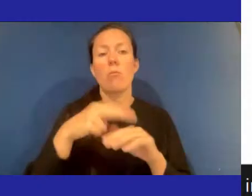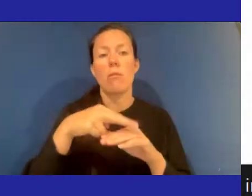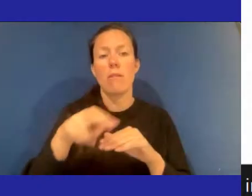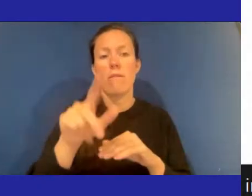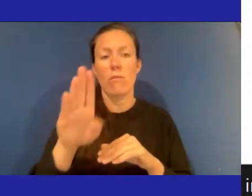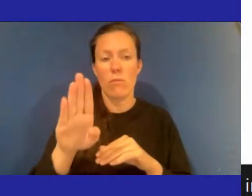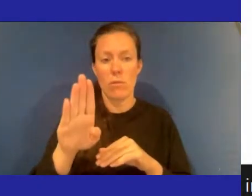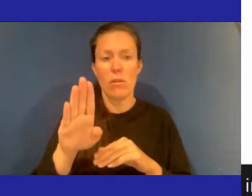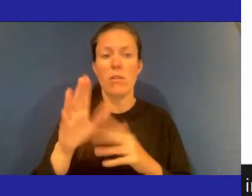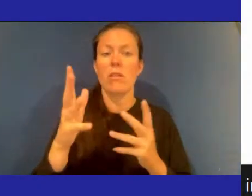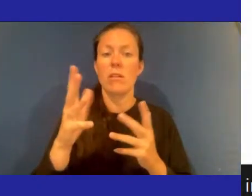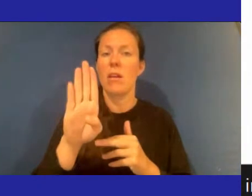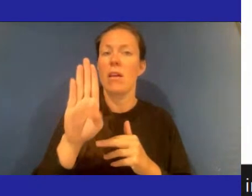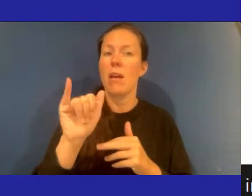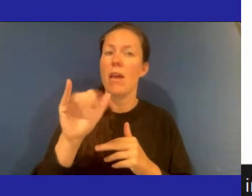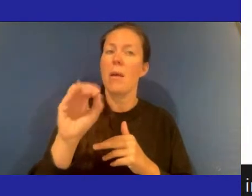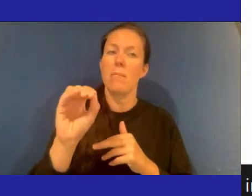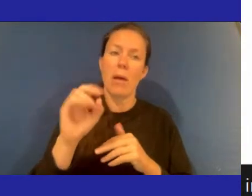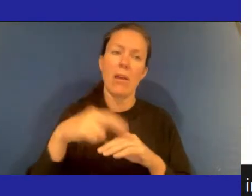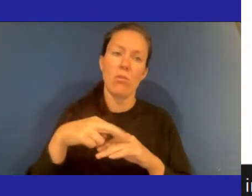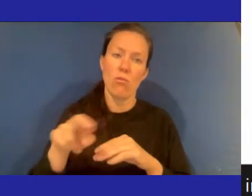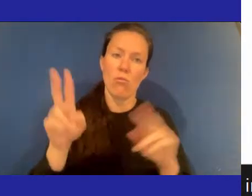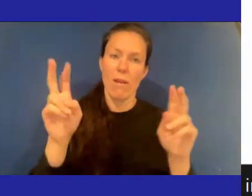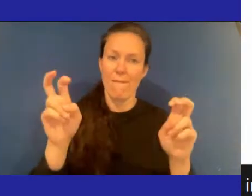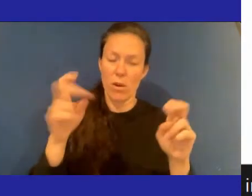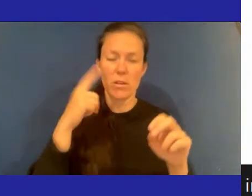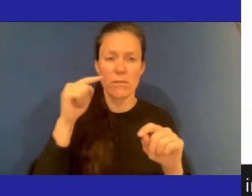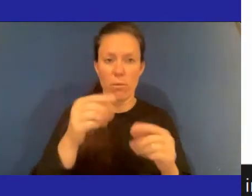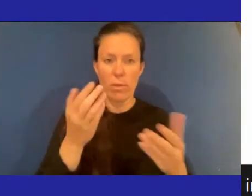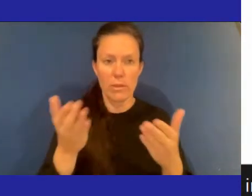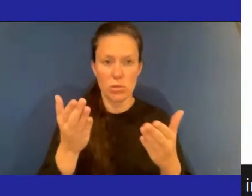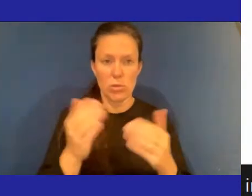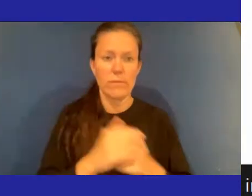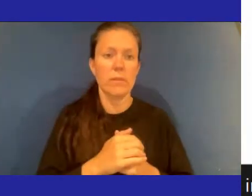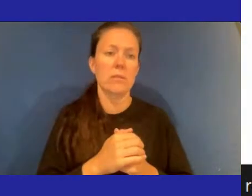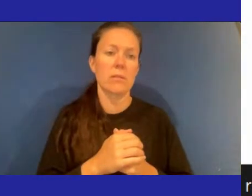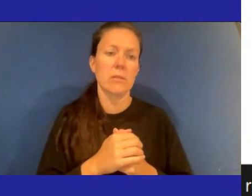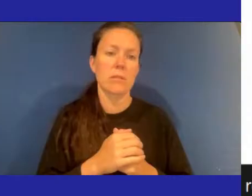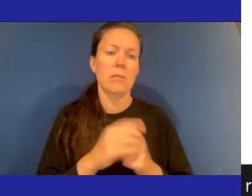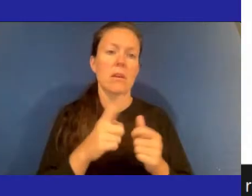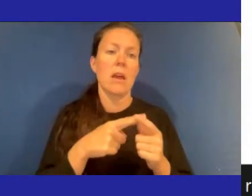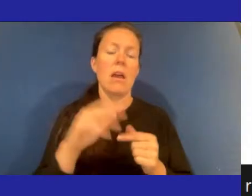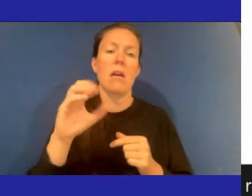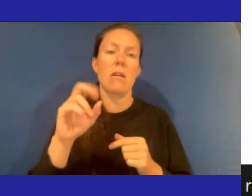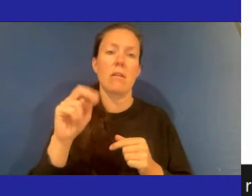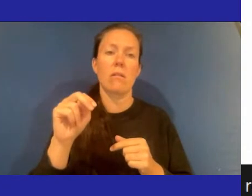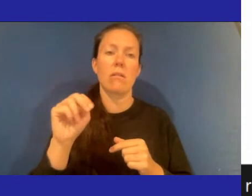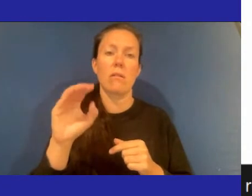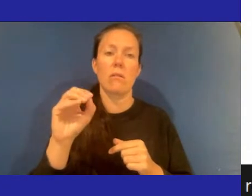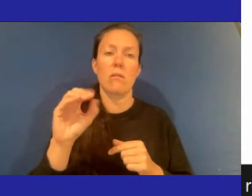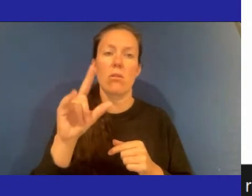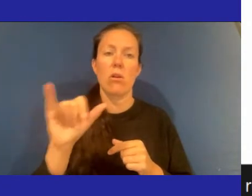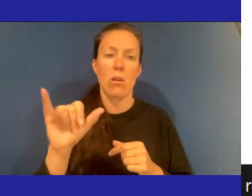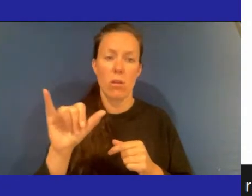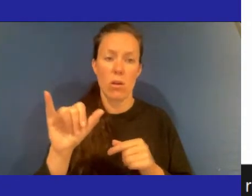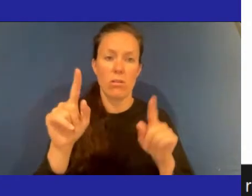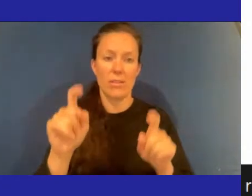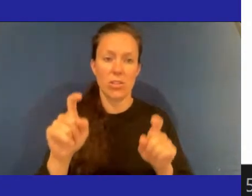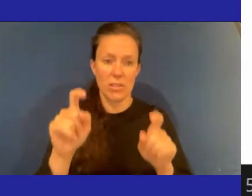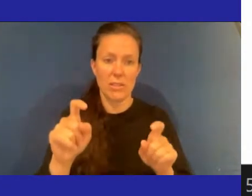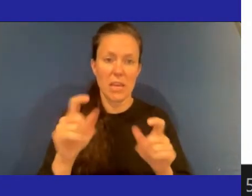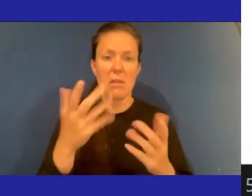been BioReference for these services. And then for the oncology pathology related testing, which may